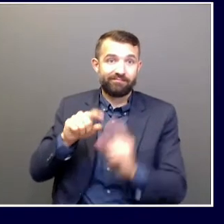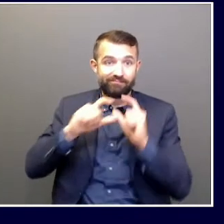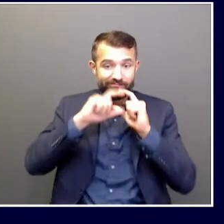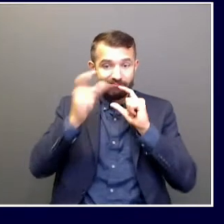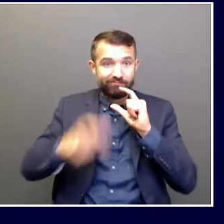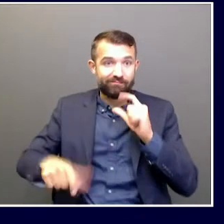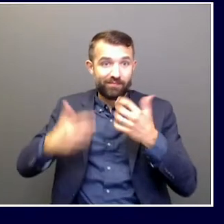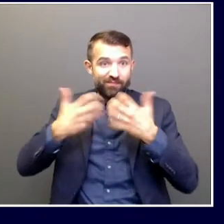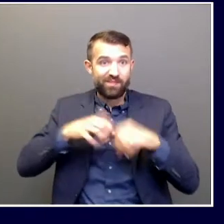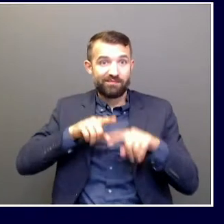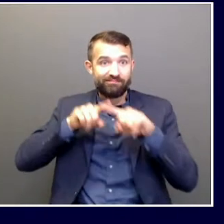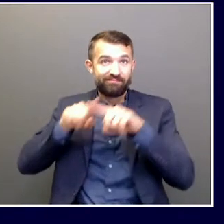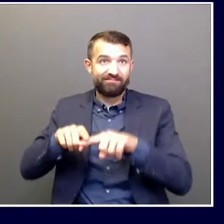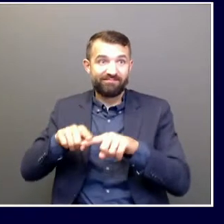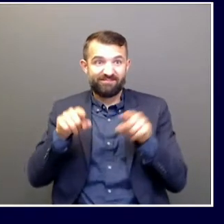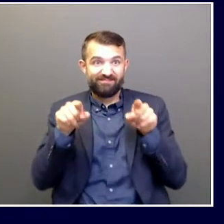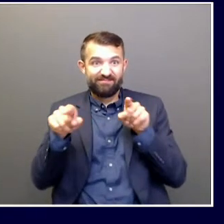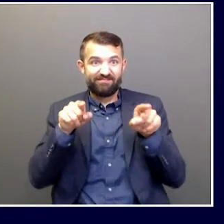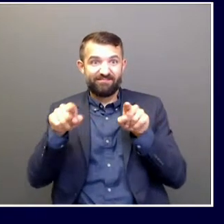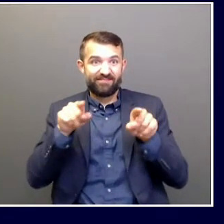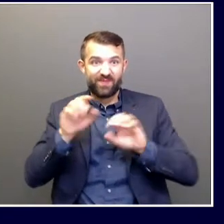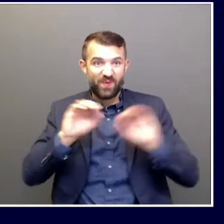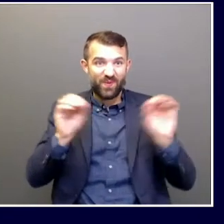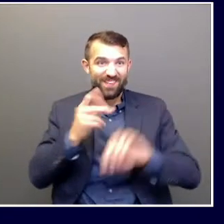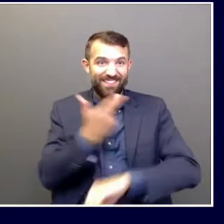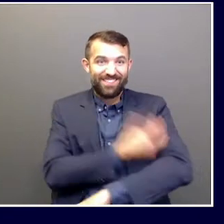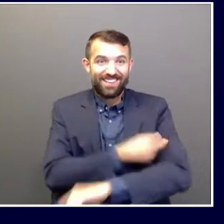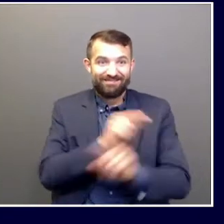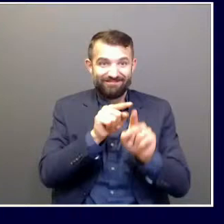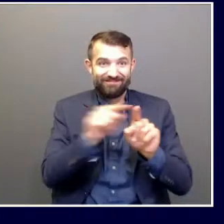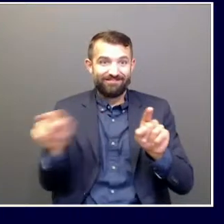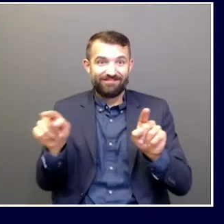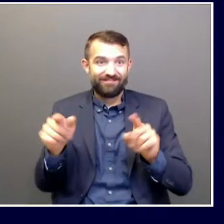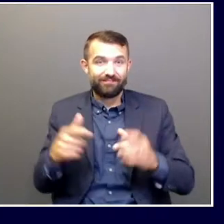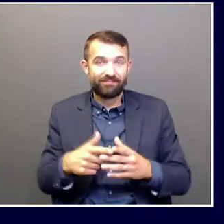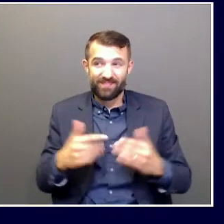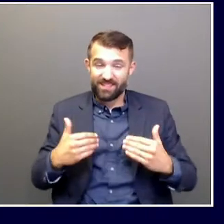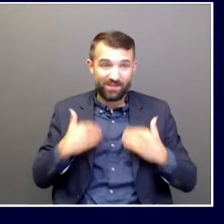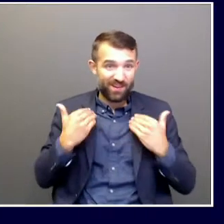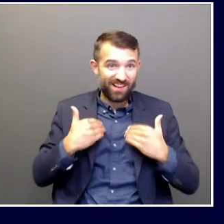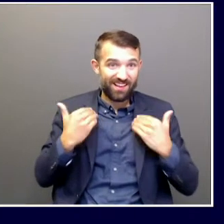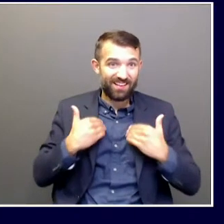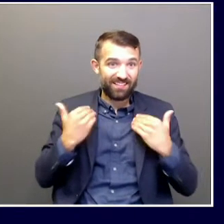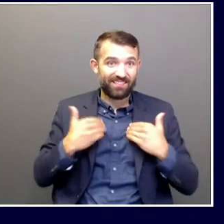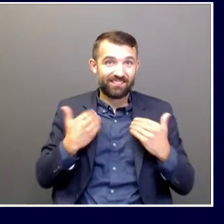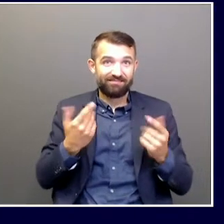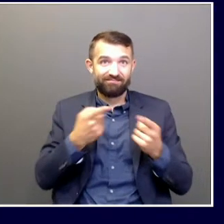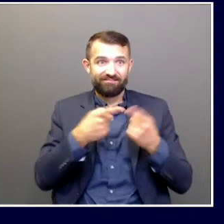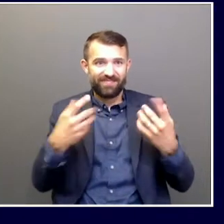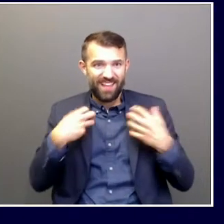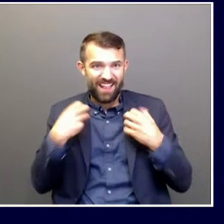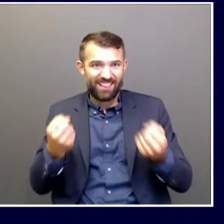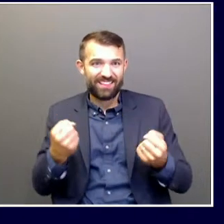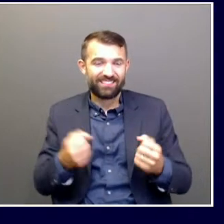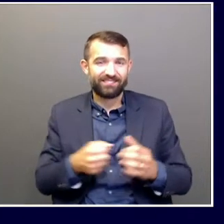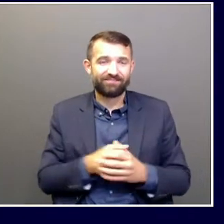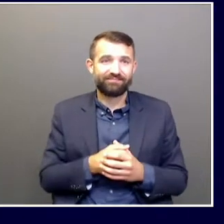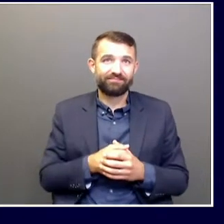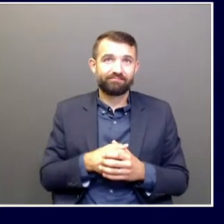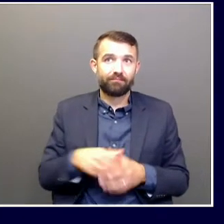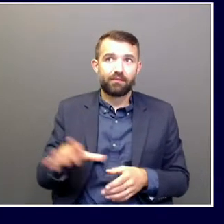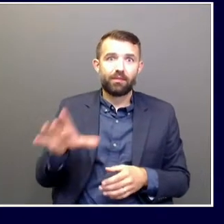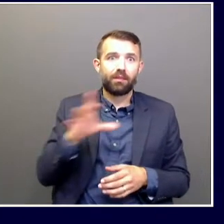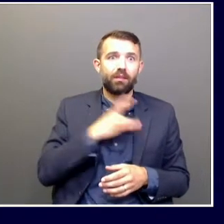some of them are young. Some of them are many of them previously healthy individuals. You read the profiles